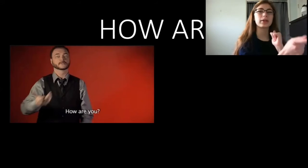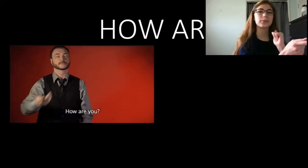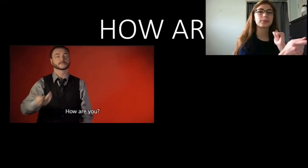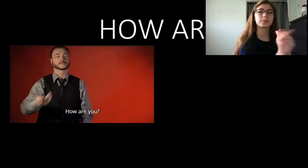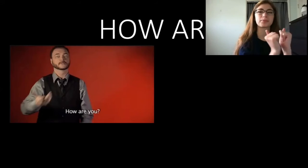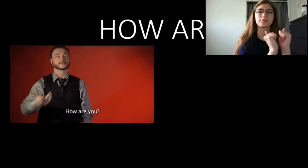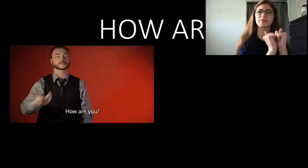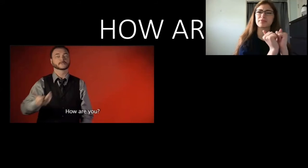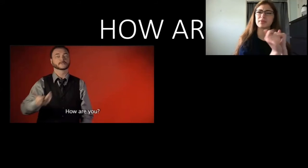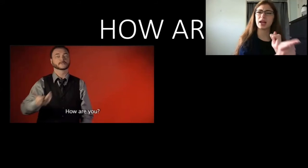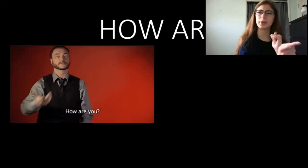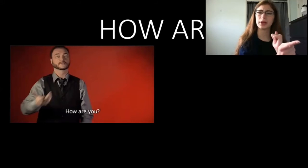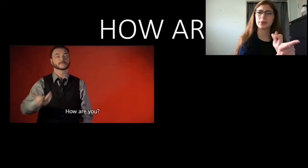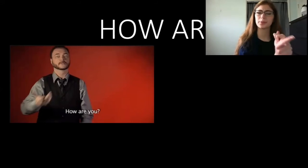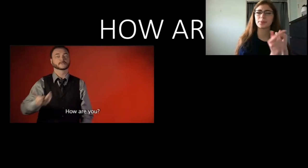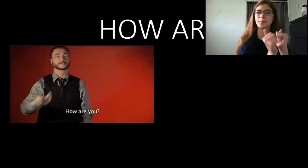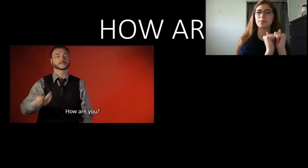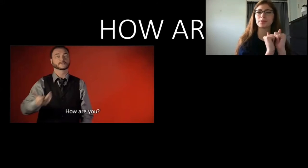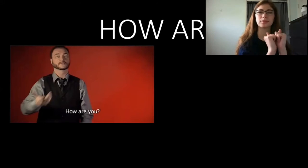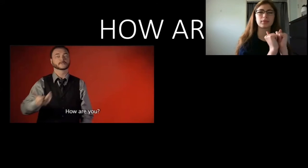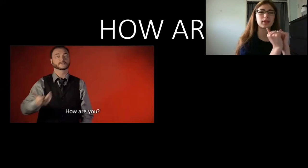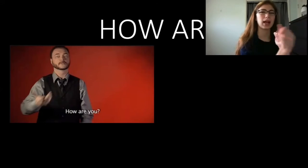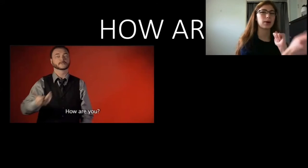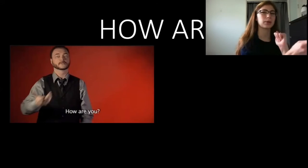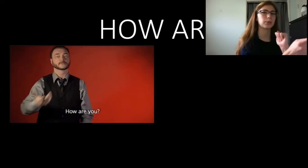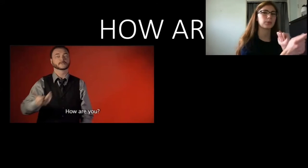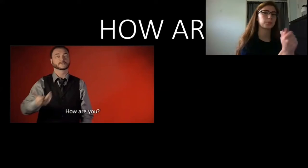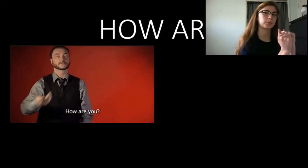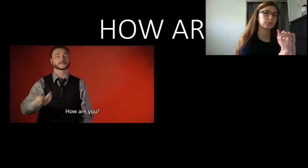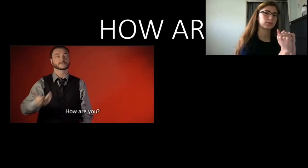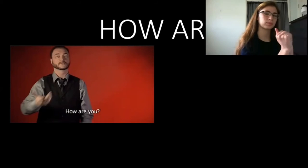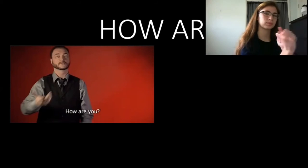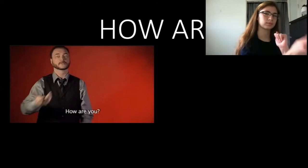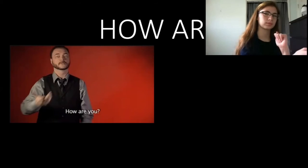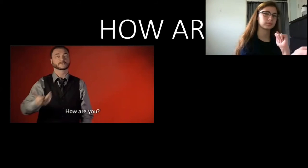How are you? How are you? How are you?